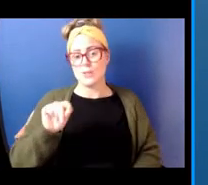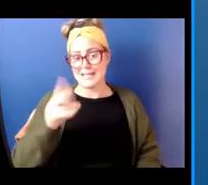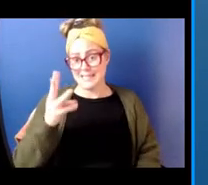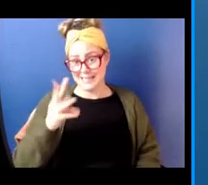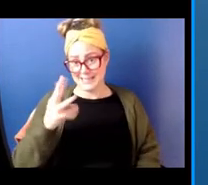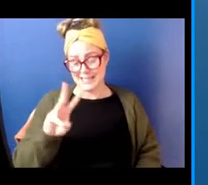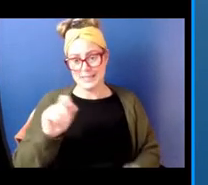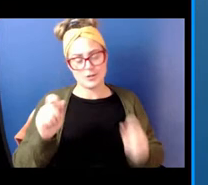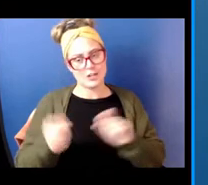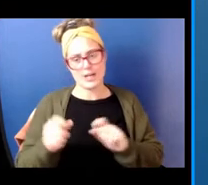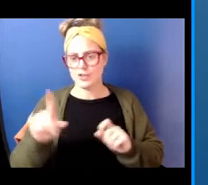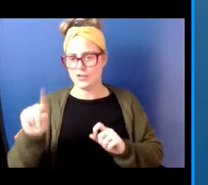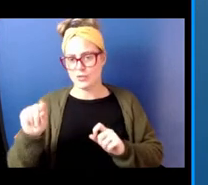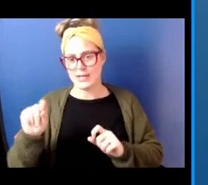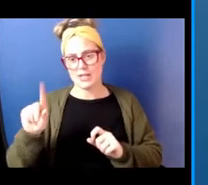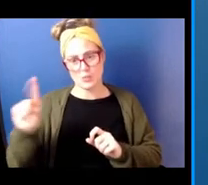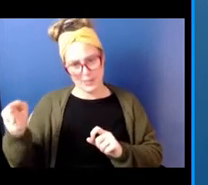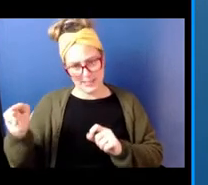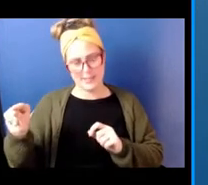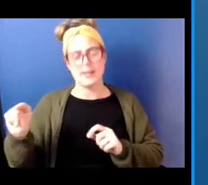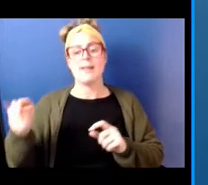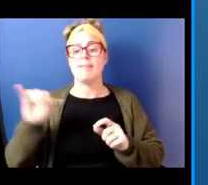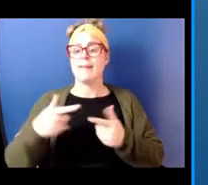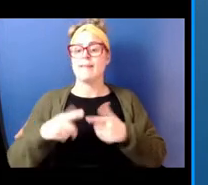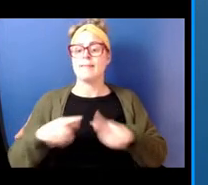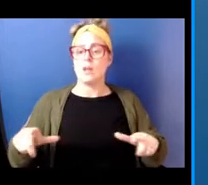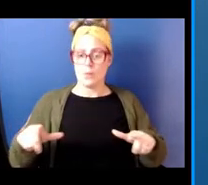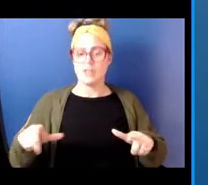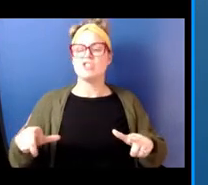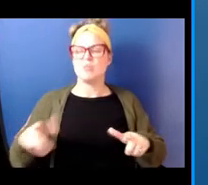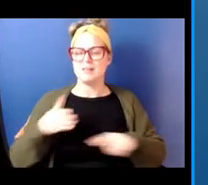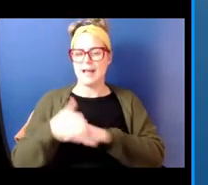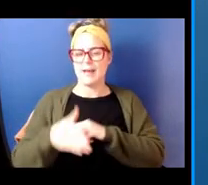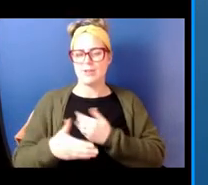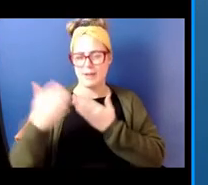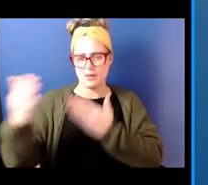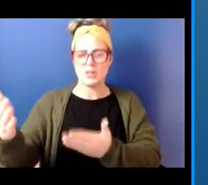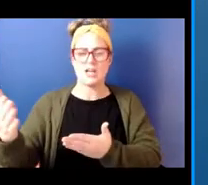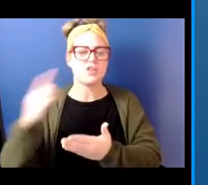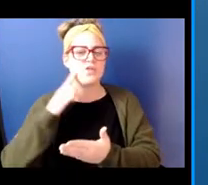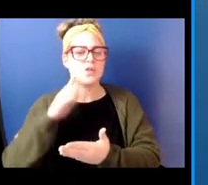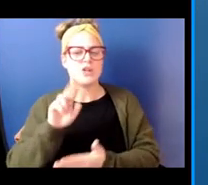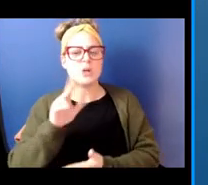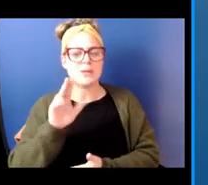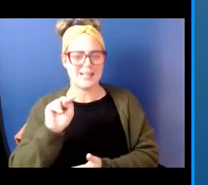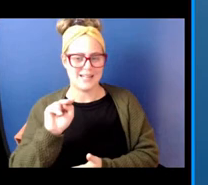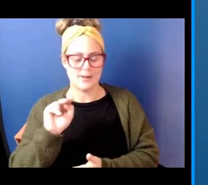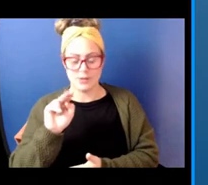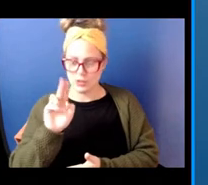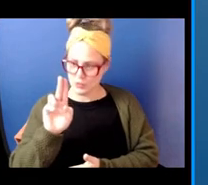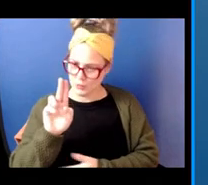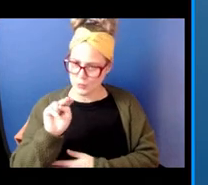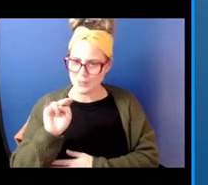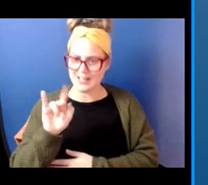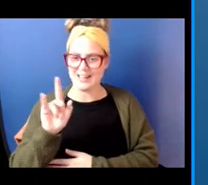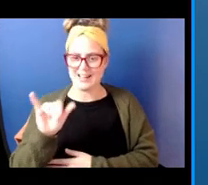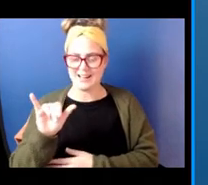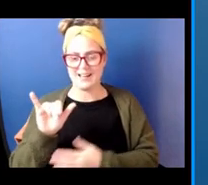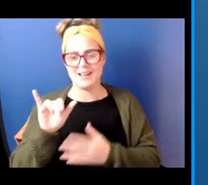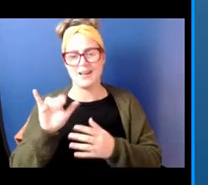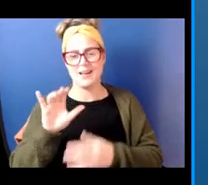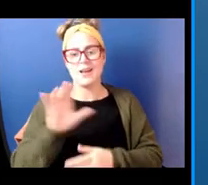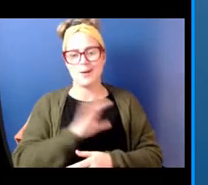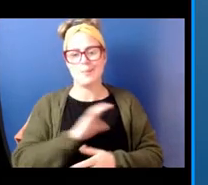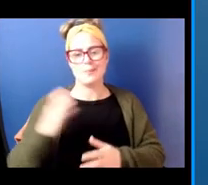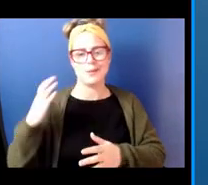2020. so this language was to as a after a recommendation of the unity commission to adjust that particularly and